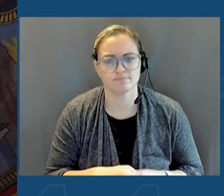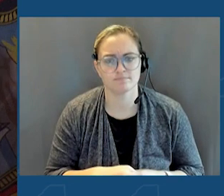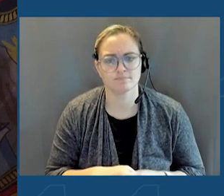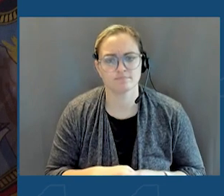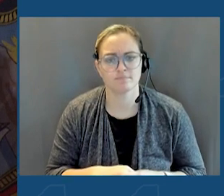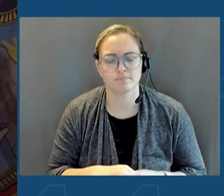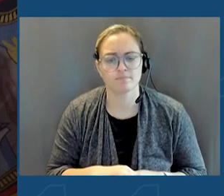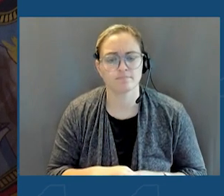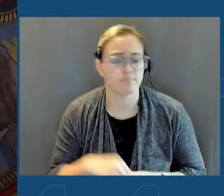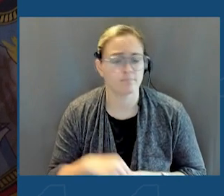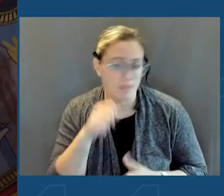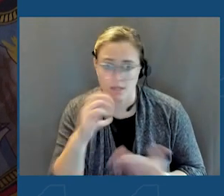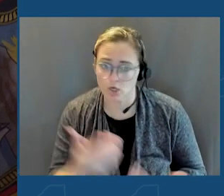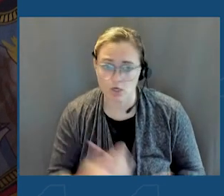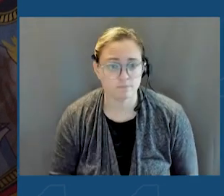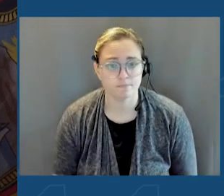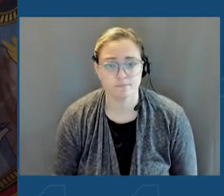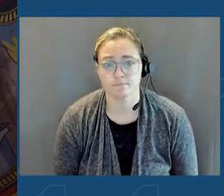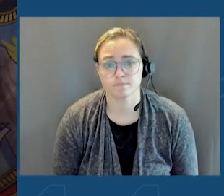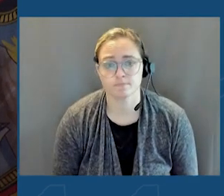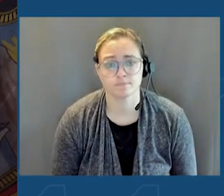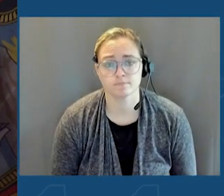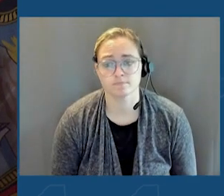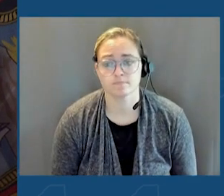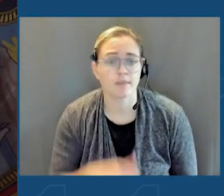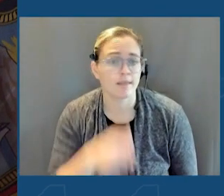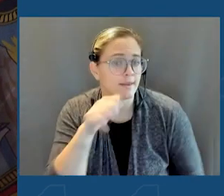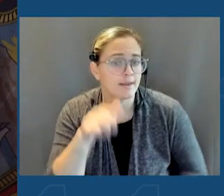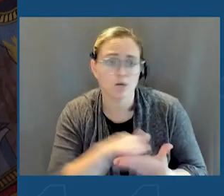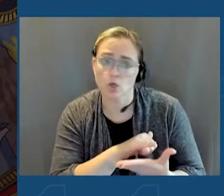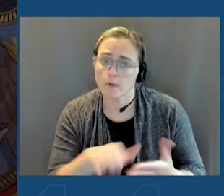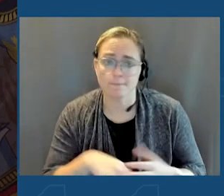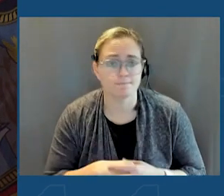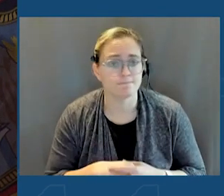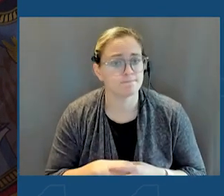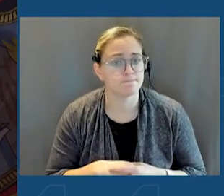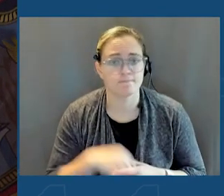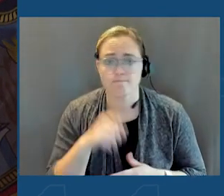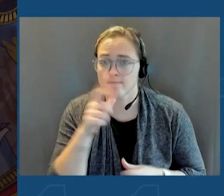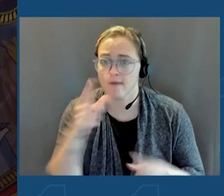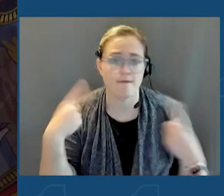Not here. Not in New York. Not ever.